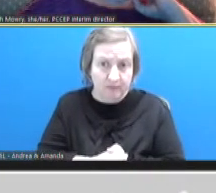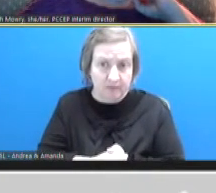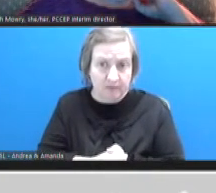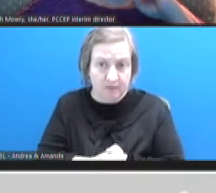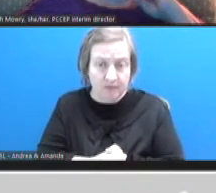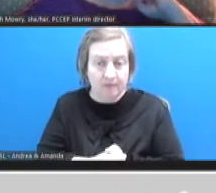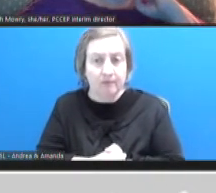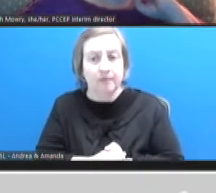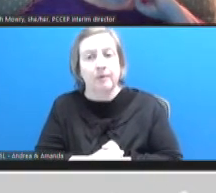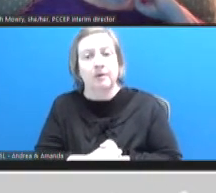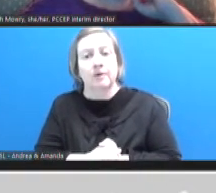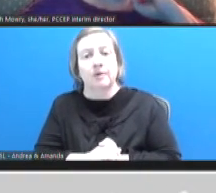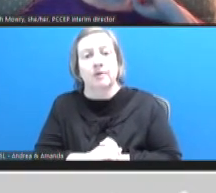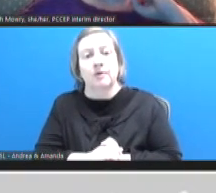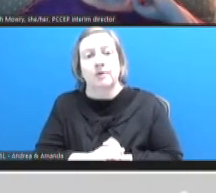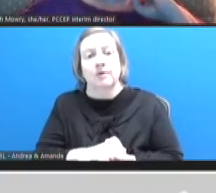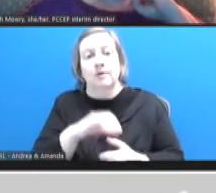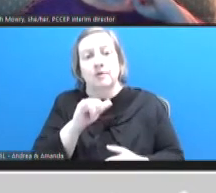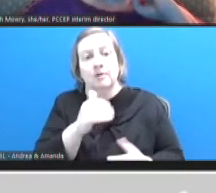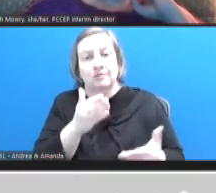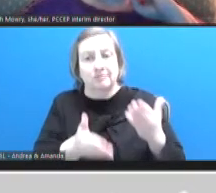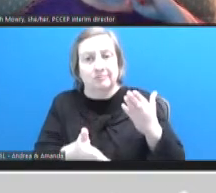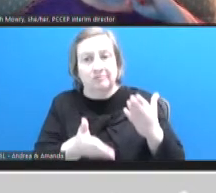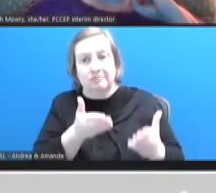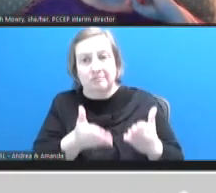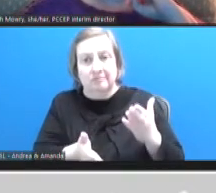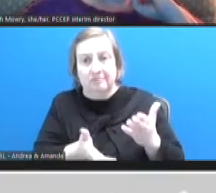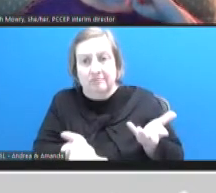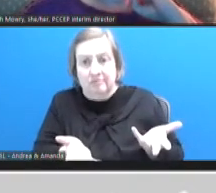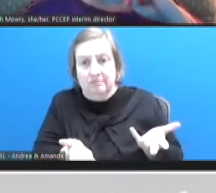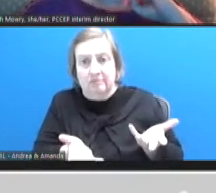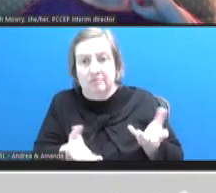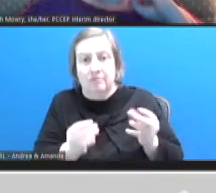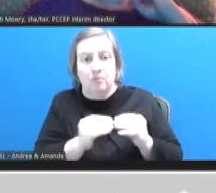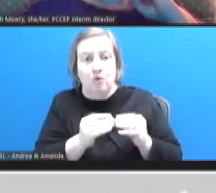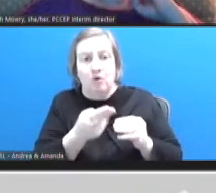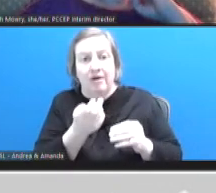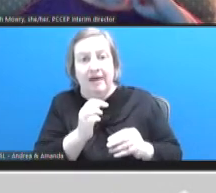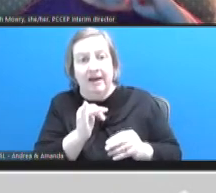And those might be more Heidi's.